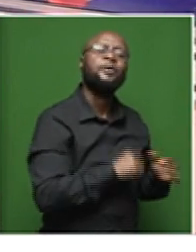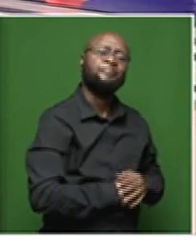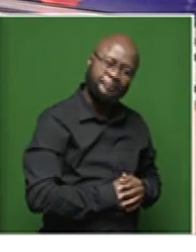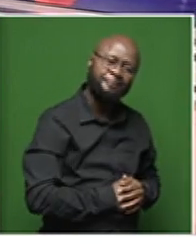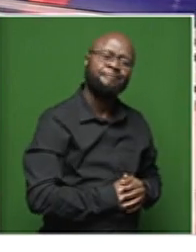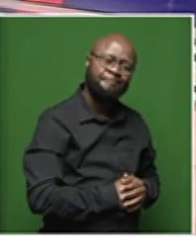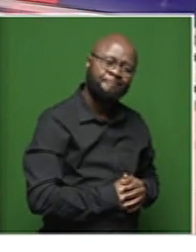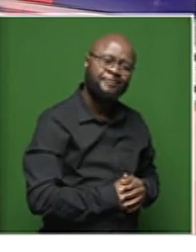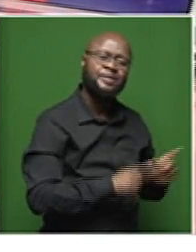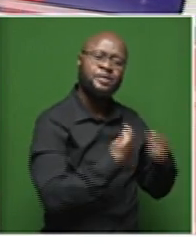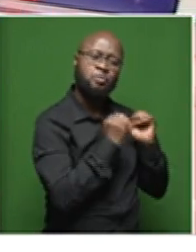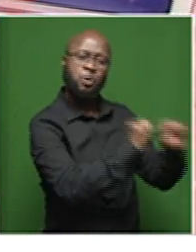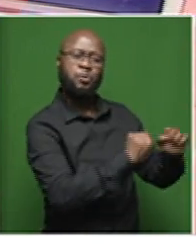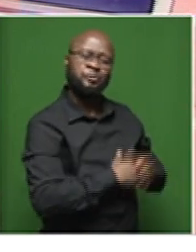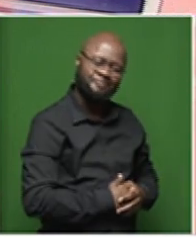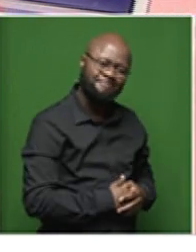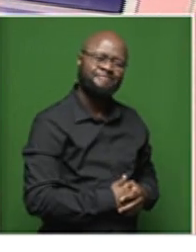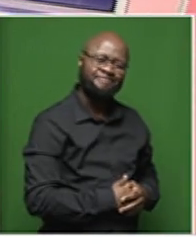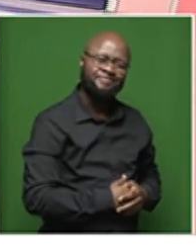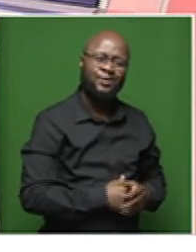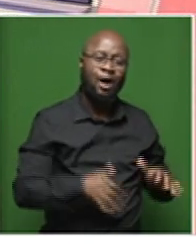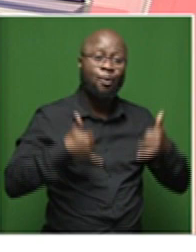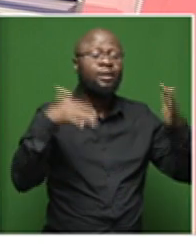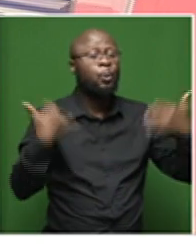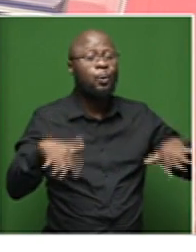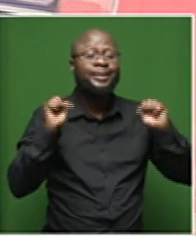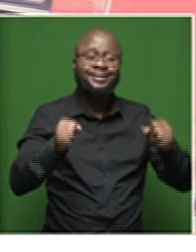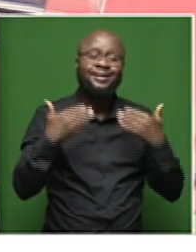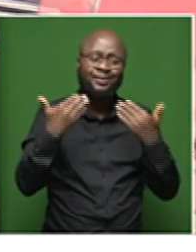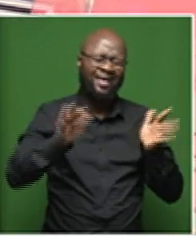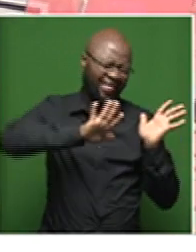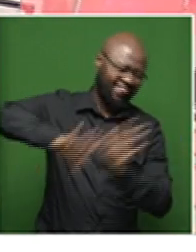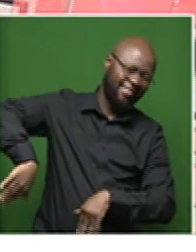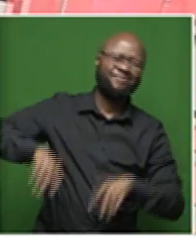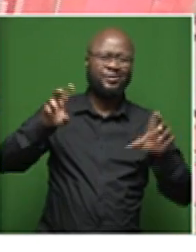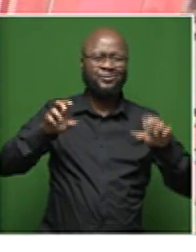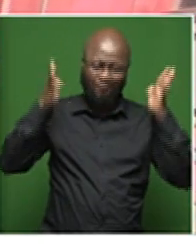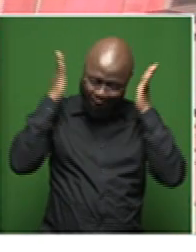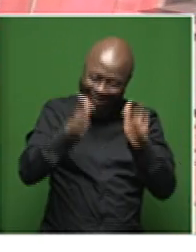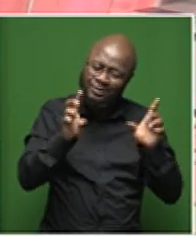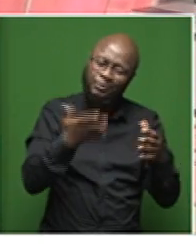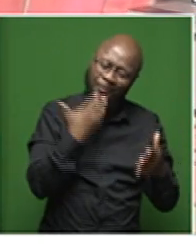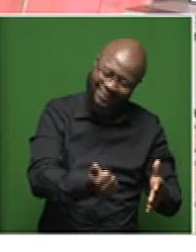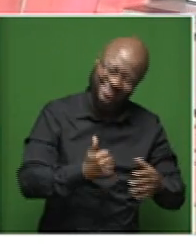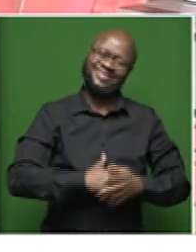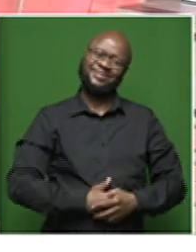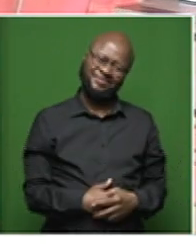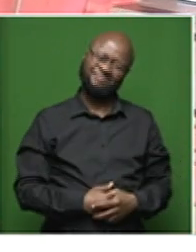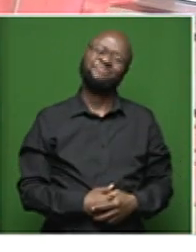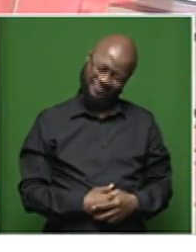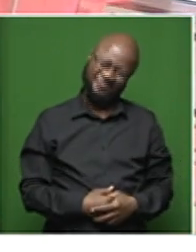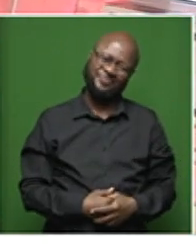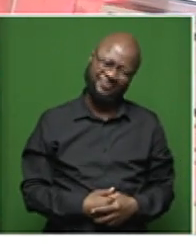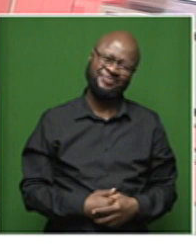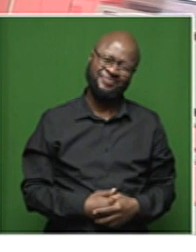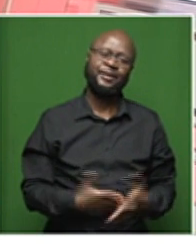are award-winning, but that's not the point of our discussion today. Let's look at this idea of hypertension. That's what we're talking about. Let's remove the word